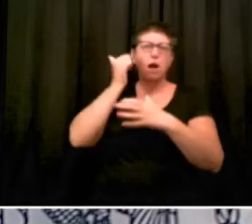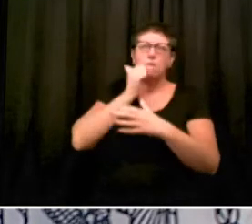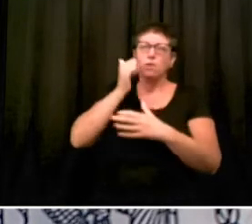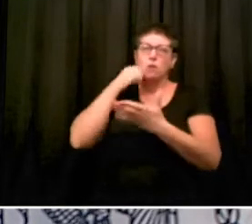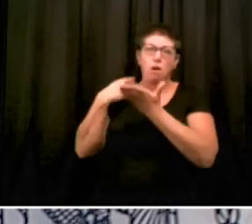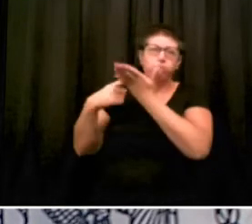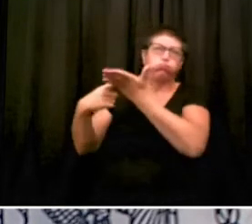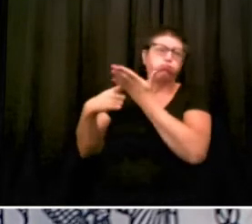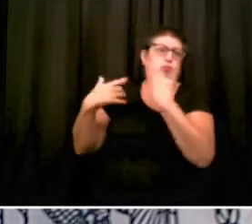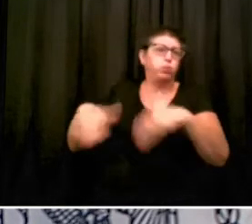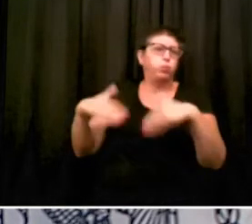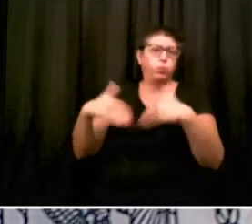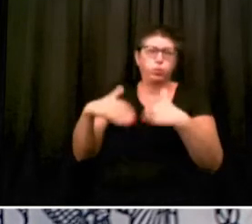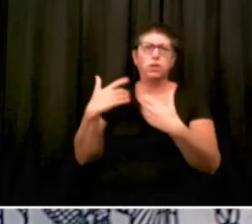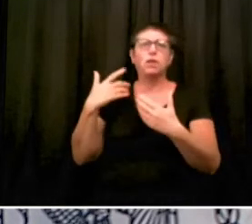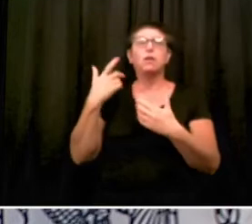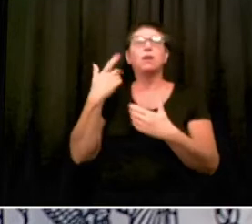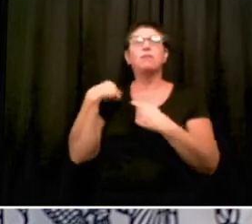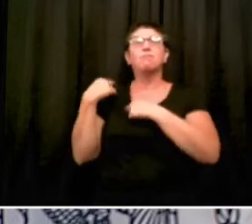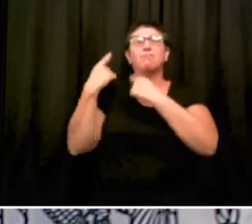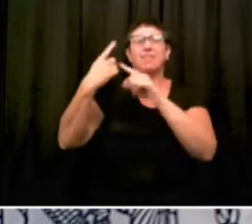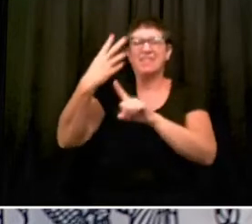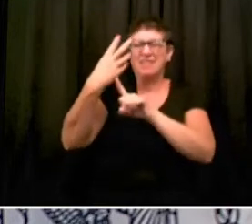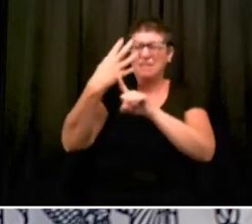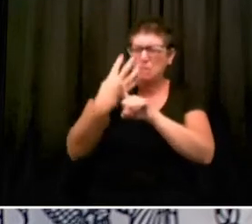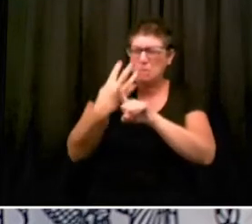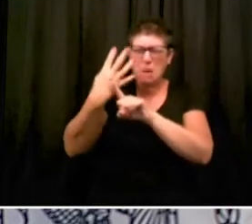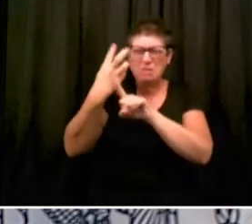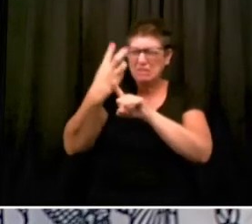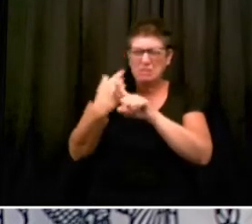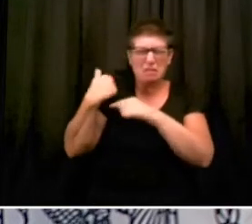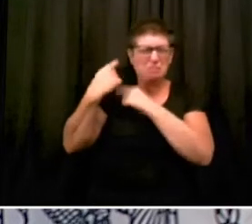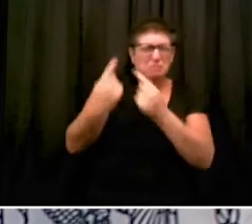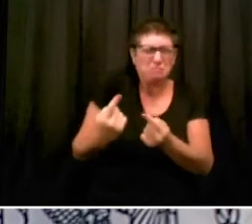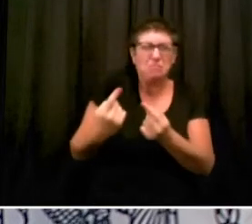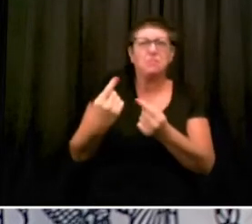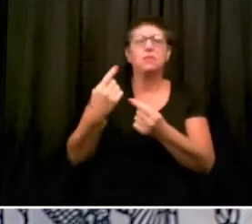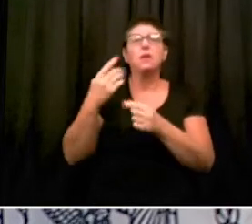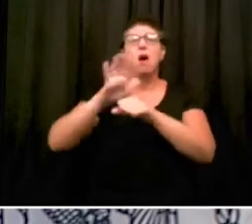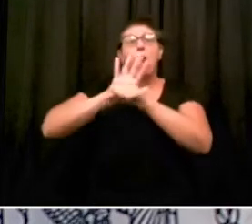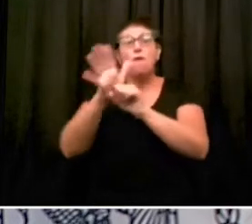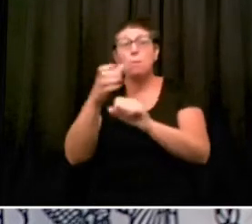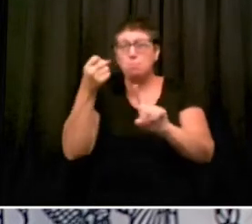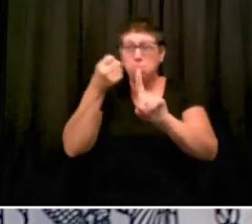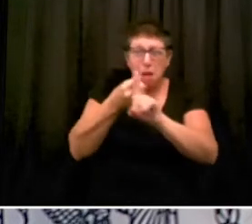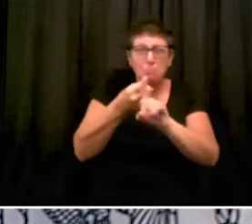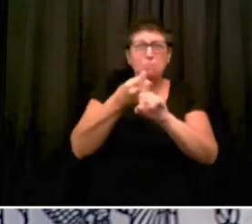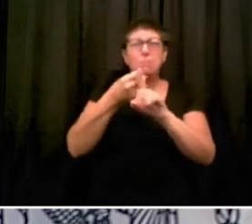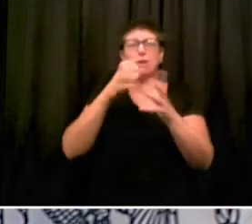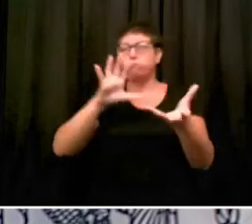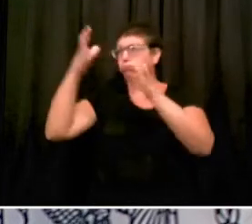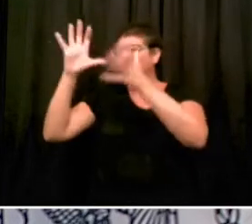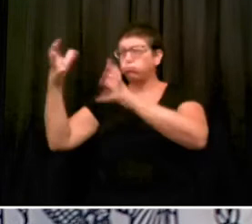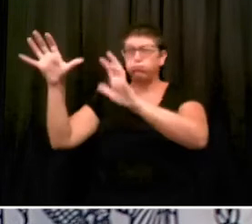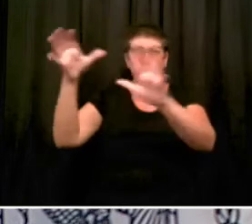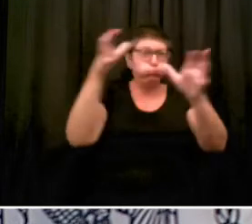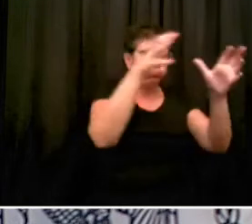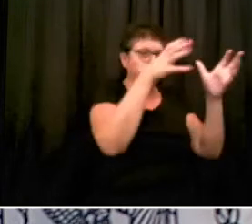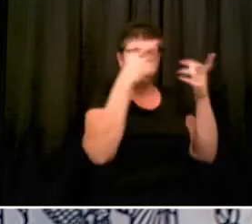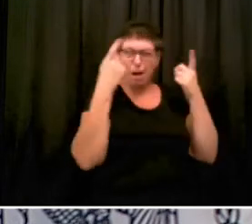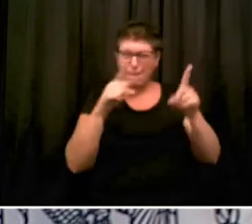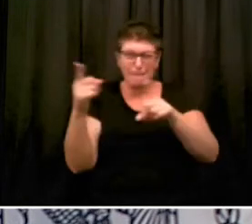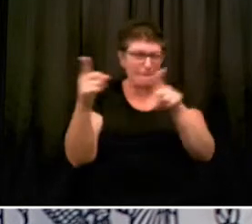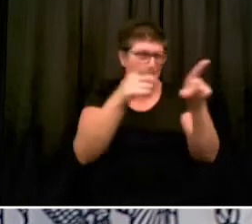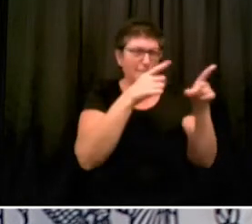and every city agency to somehow compensate for all the challenges we're facing together simultaneously. But what we have